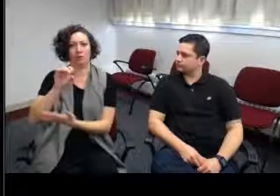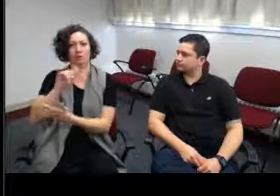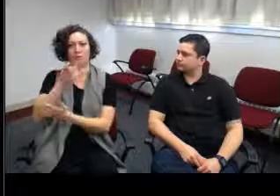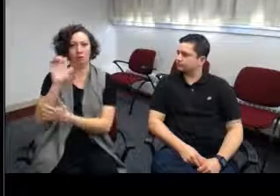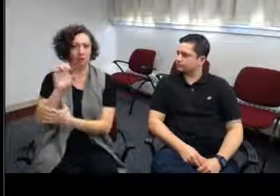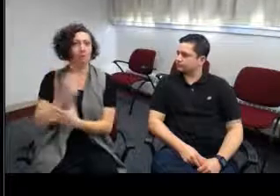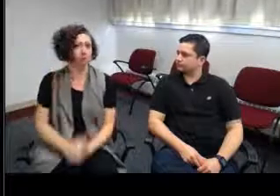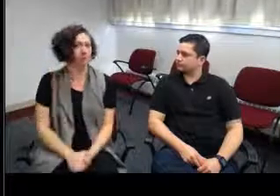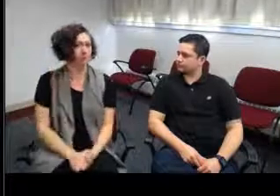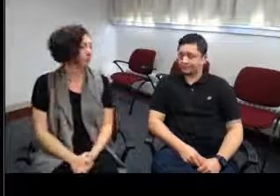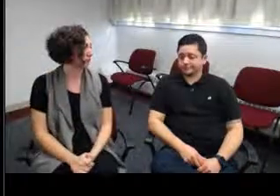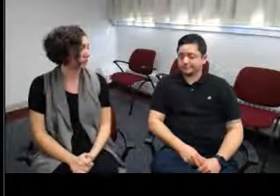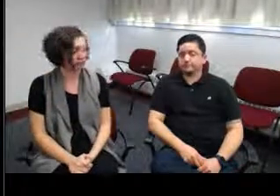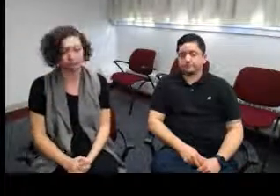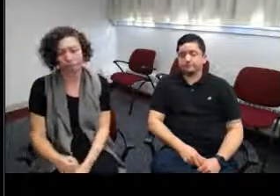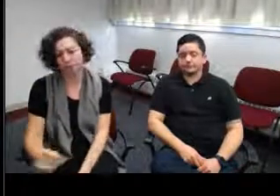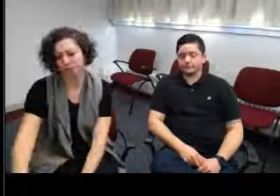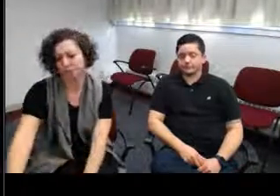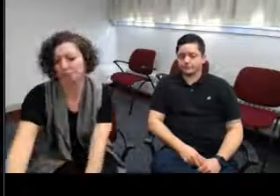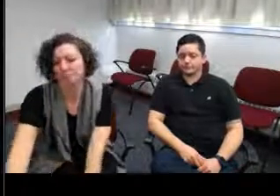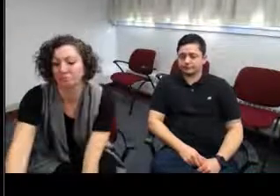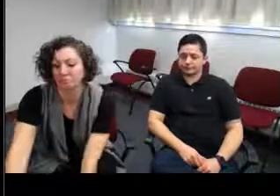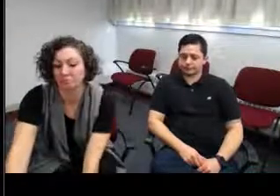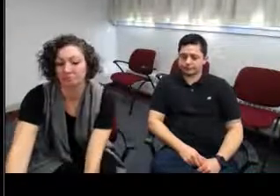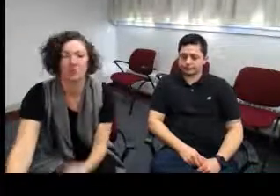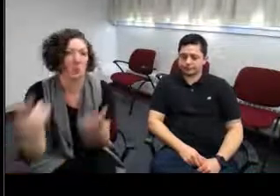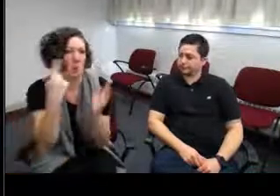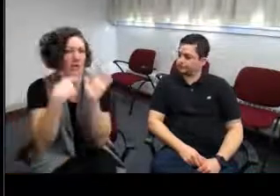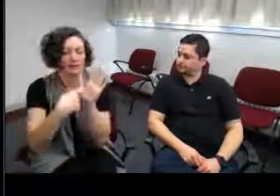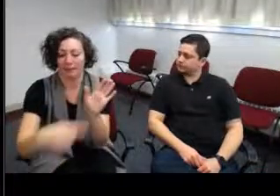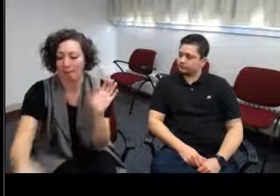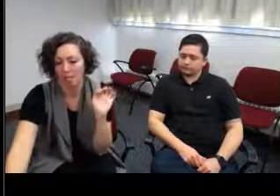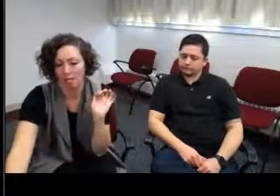use to match that person's learning style as well.